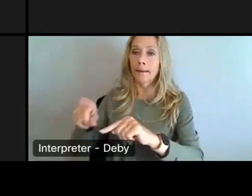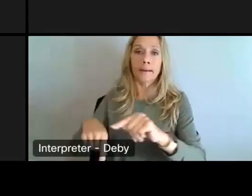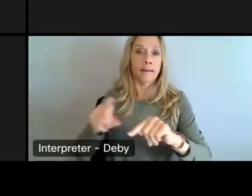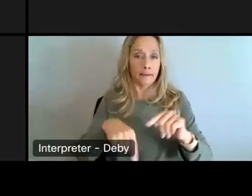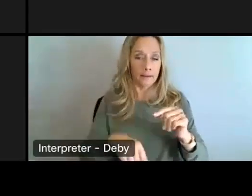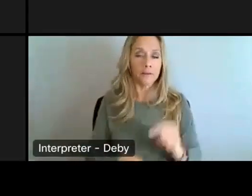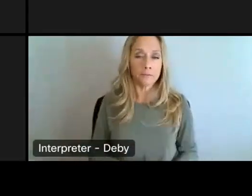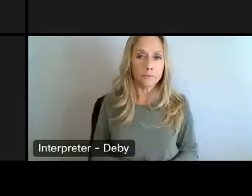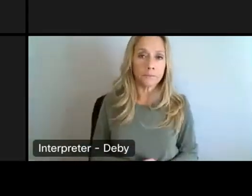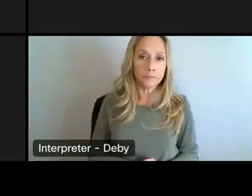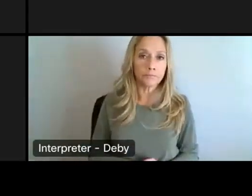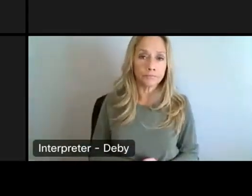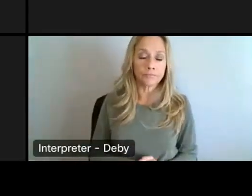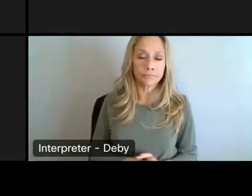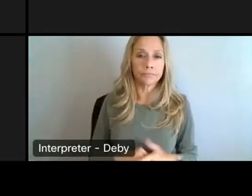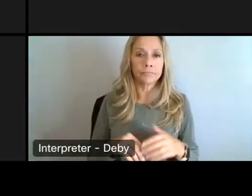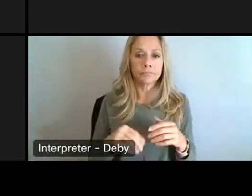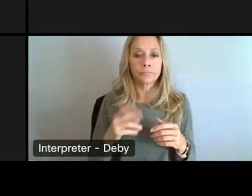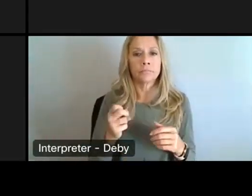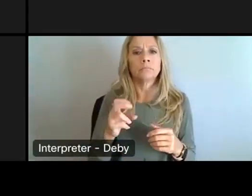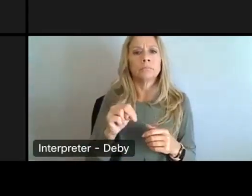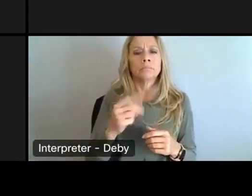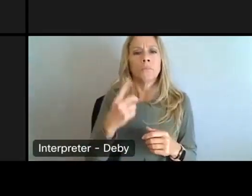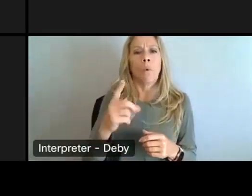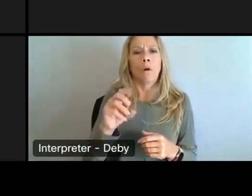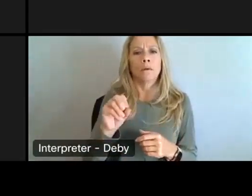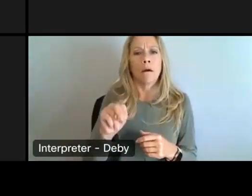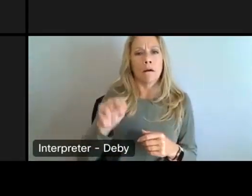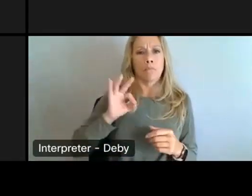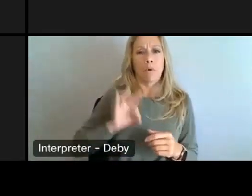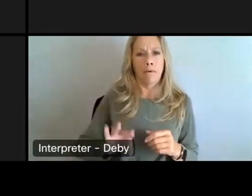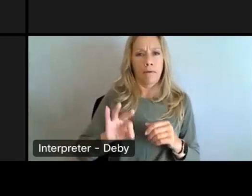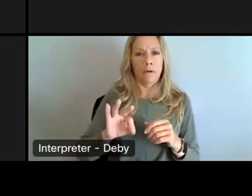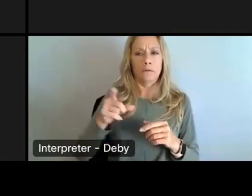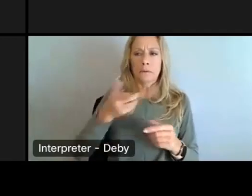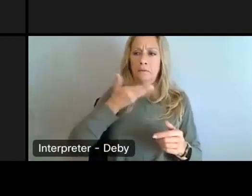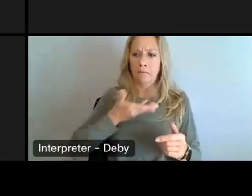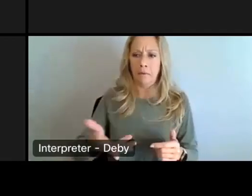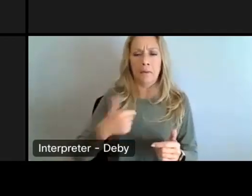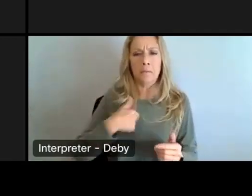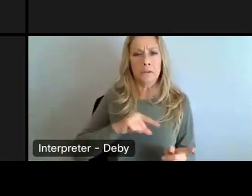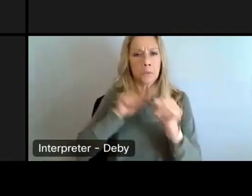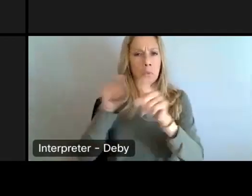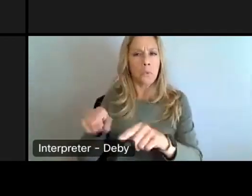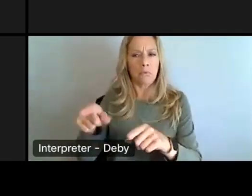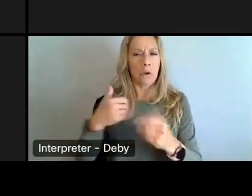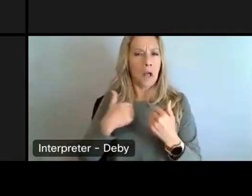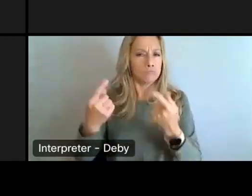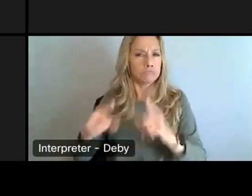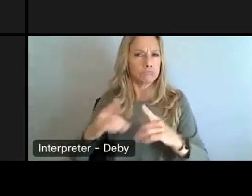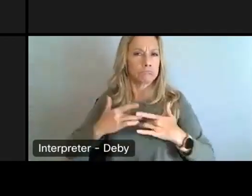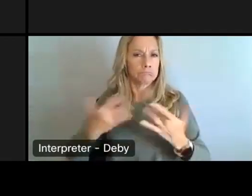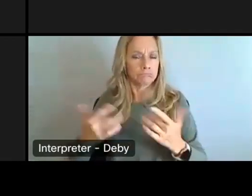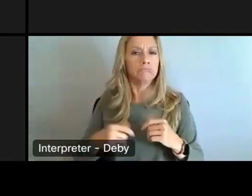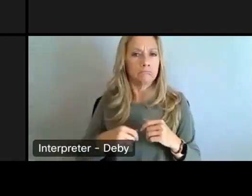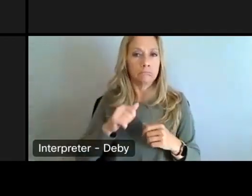Um, but then a nonprofit in the local area had invited me out to an event, and it hadn't been the first